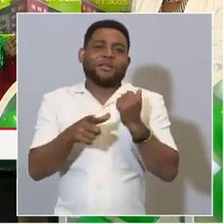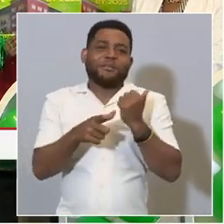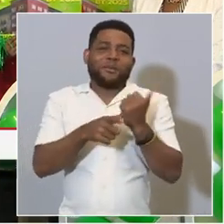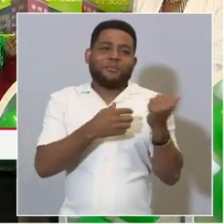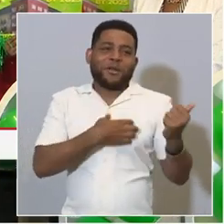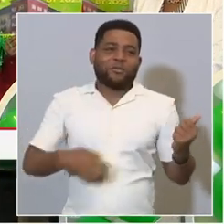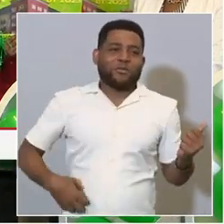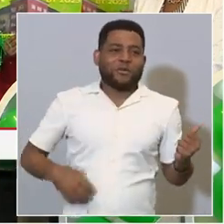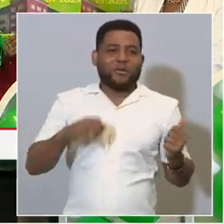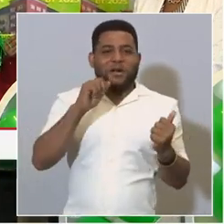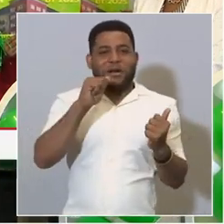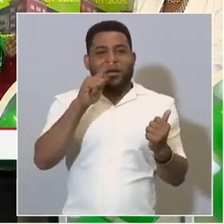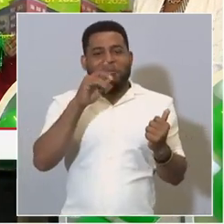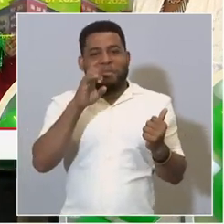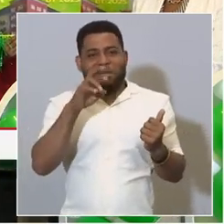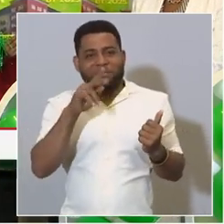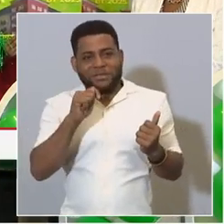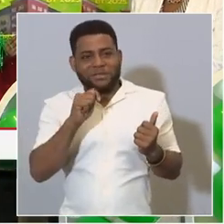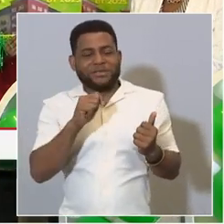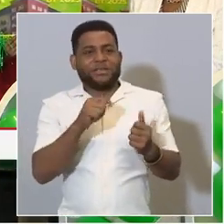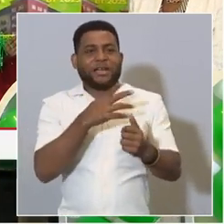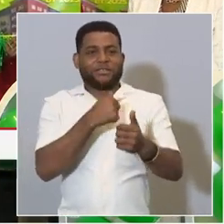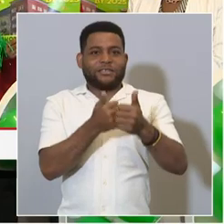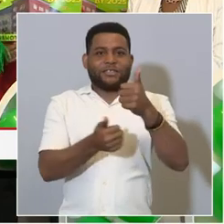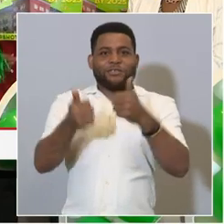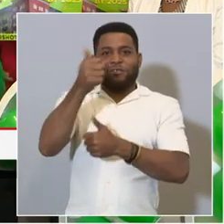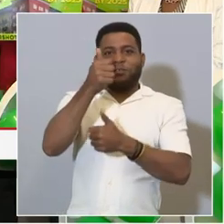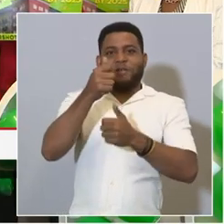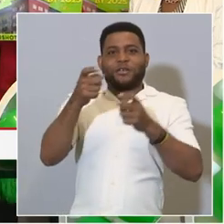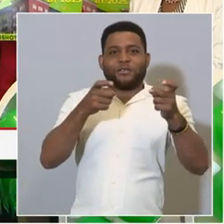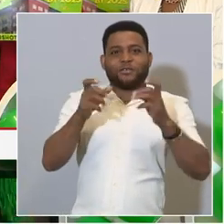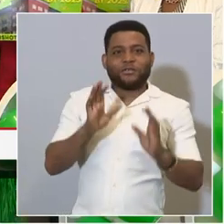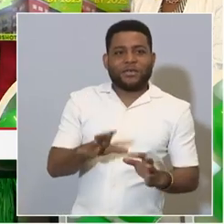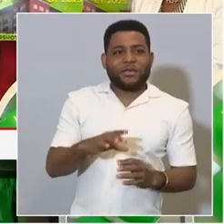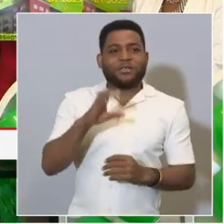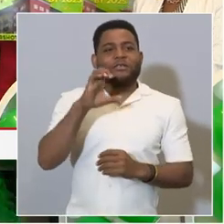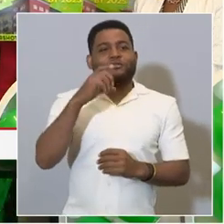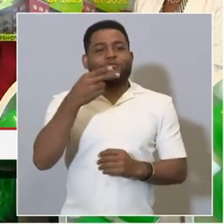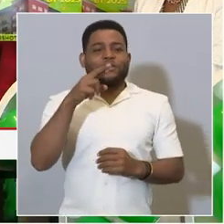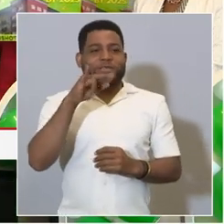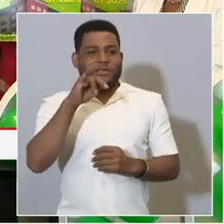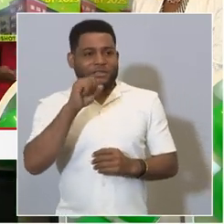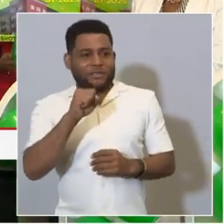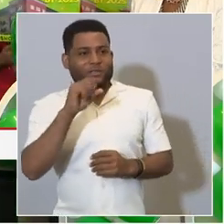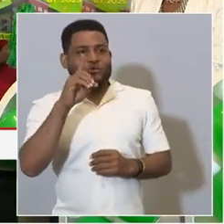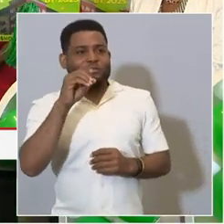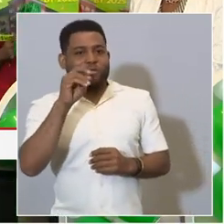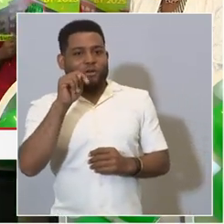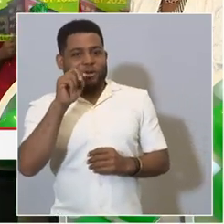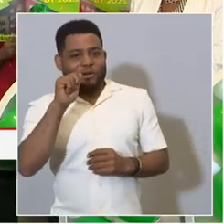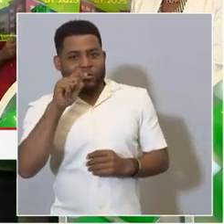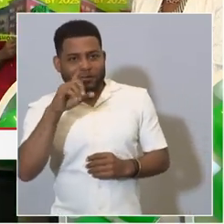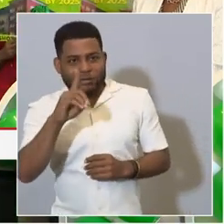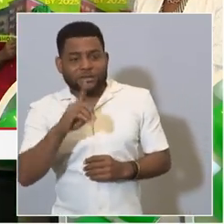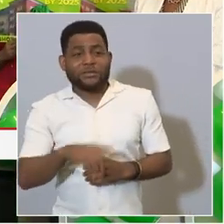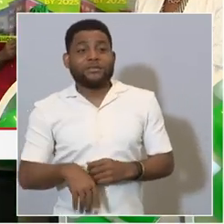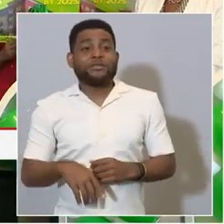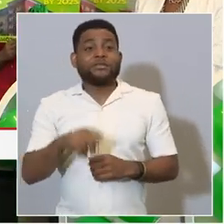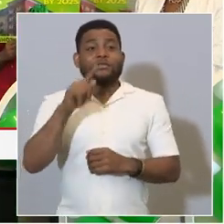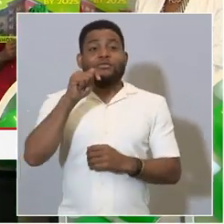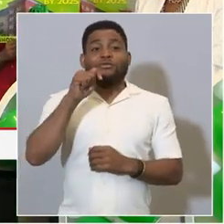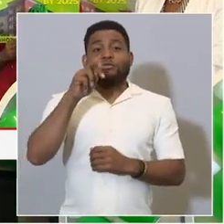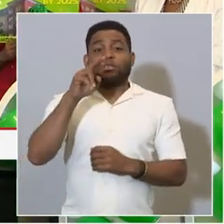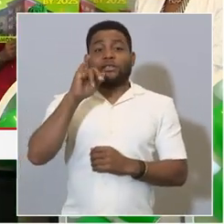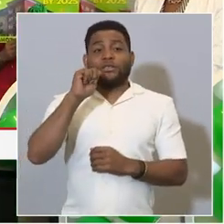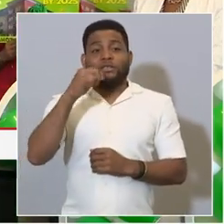Executive Director Chris Donald and the DC Housing Finance Agency, Tricia Miller and the DC Green Bank team, Executive Director